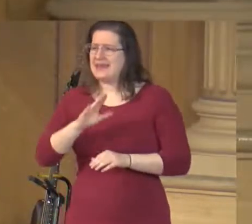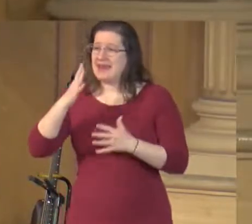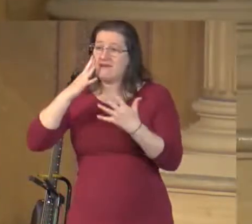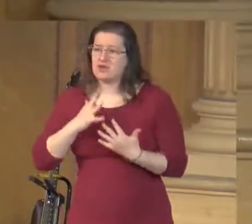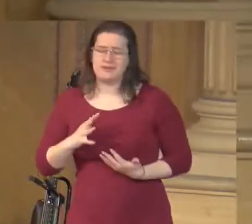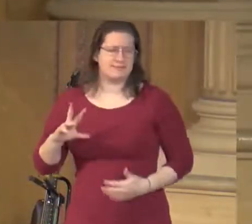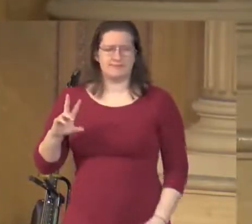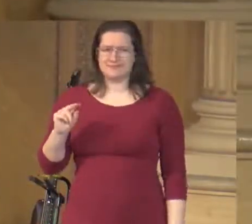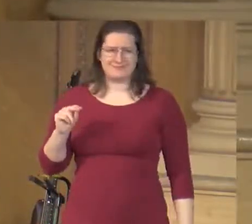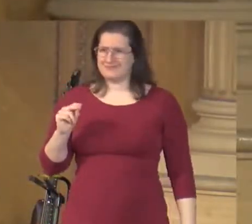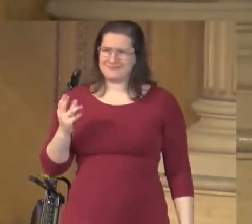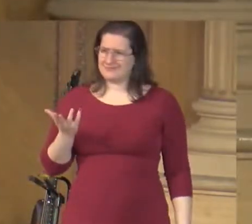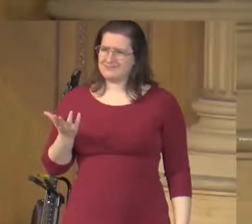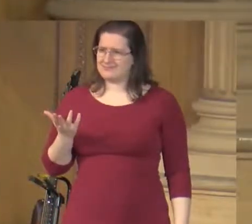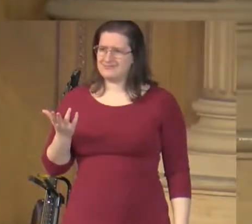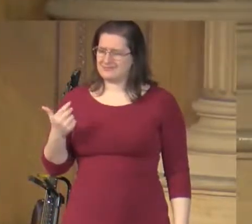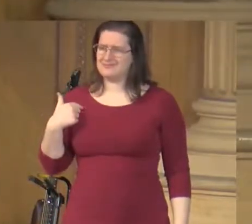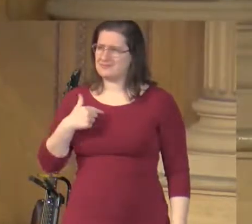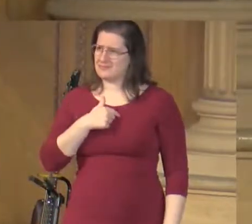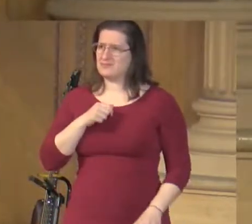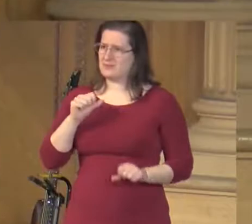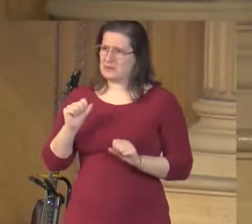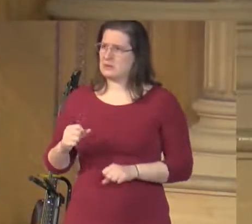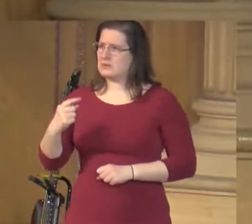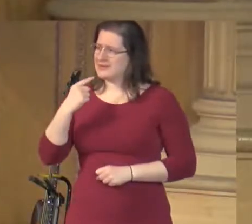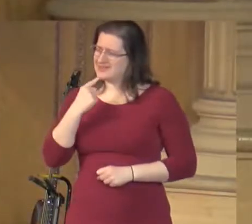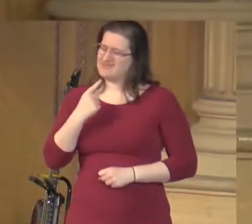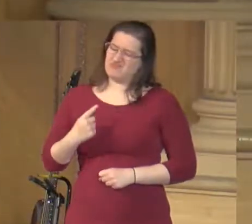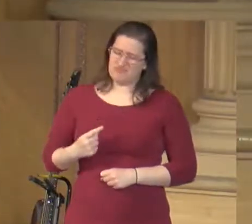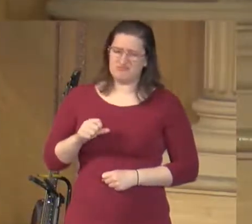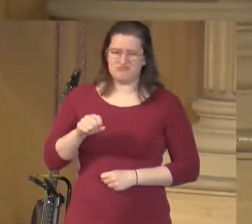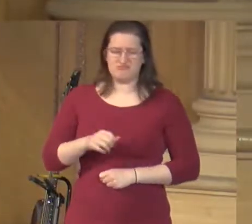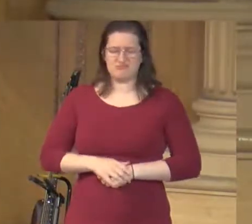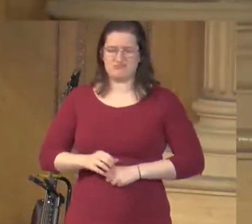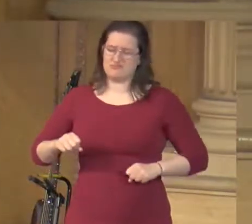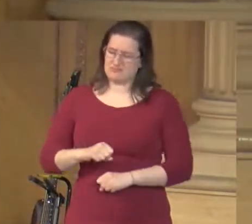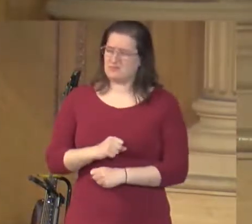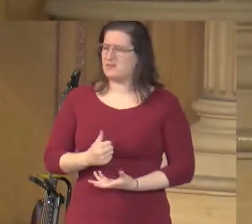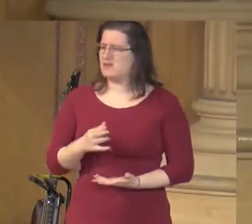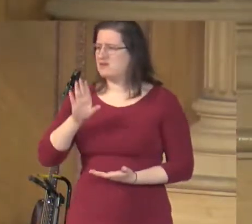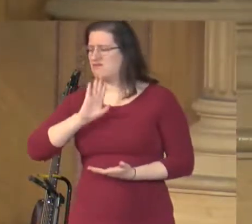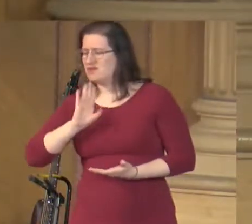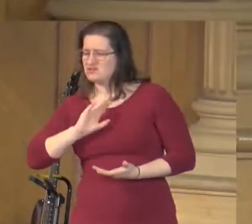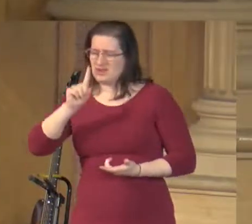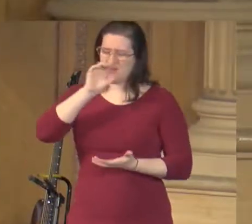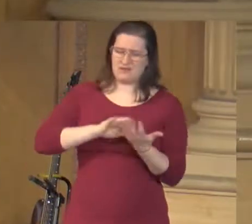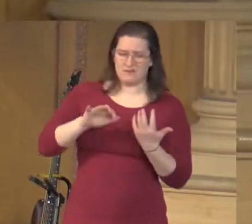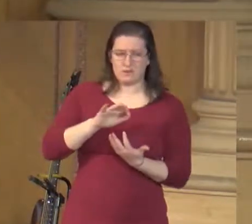Christians shouldn't be sad. Or I shouldn't be disappointed or I shouldn't be frustrated or confused.